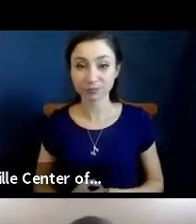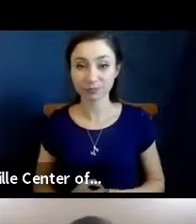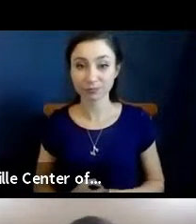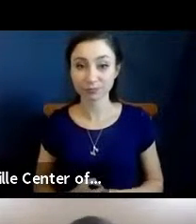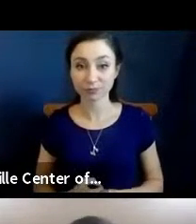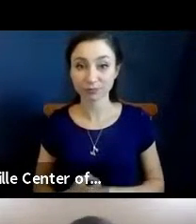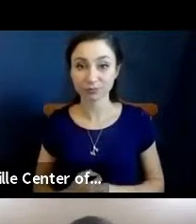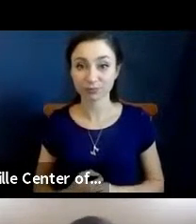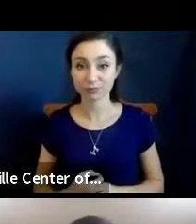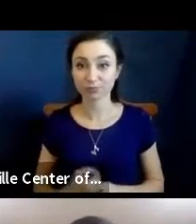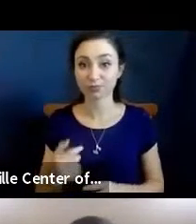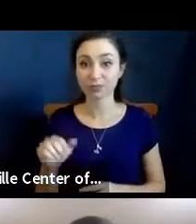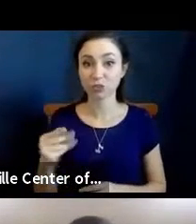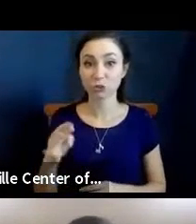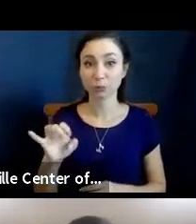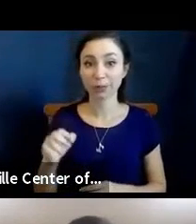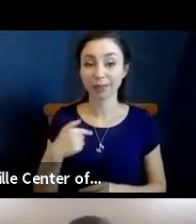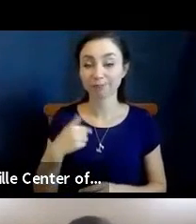Move to approve the agenda.